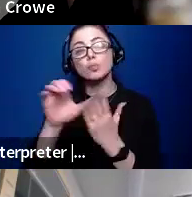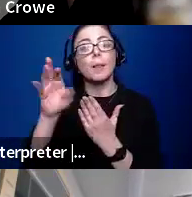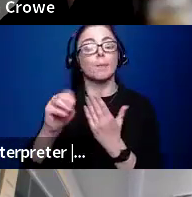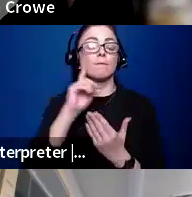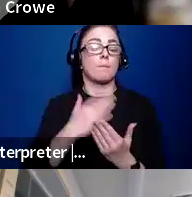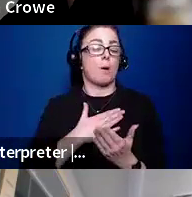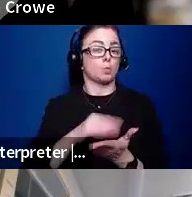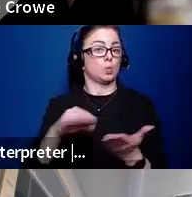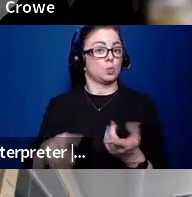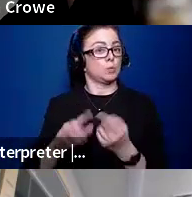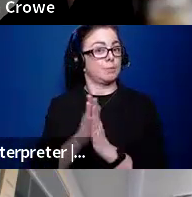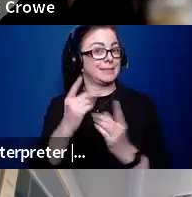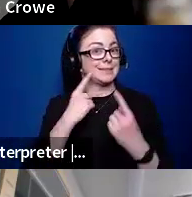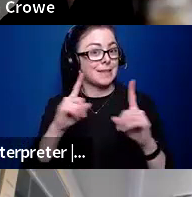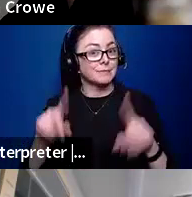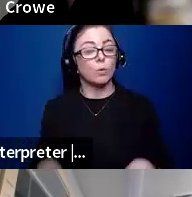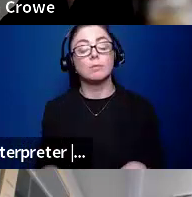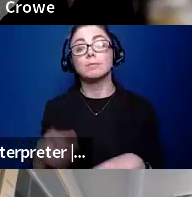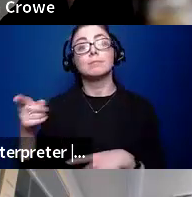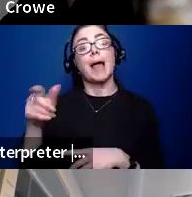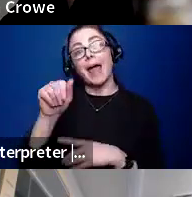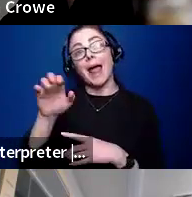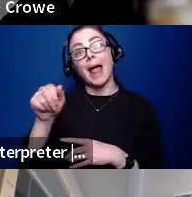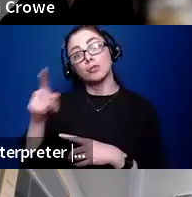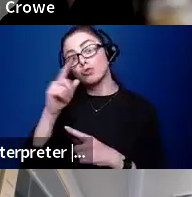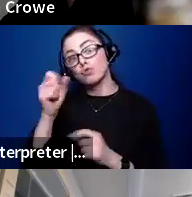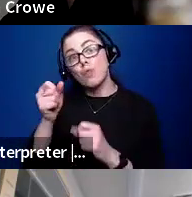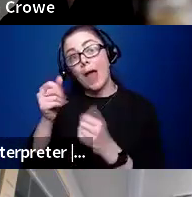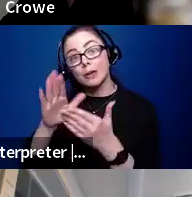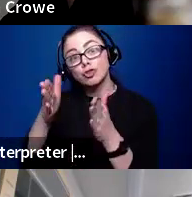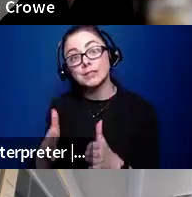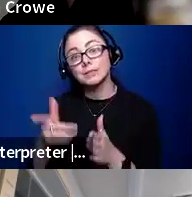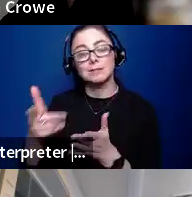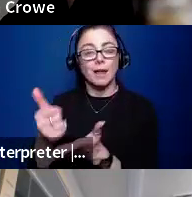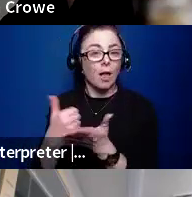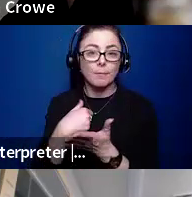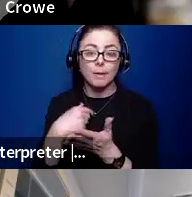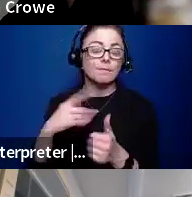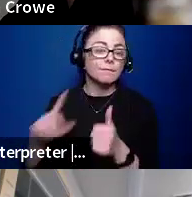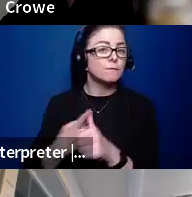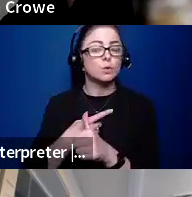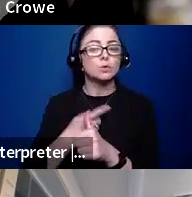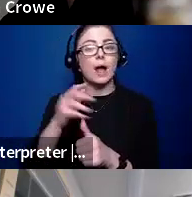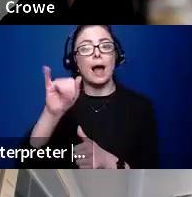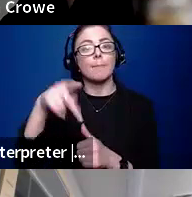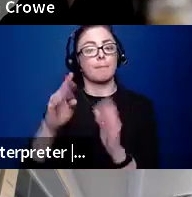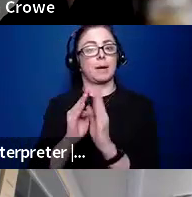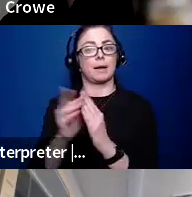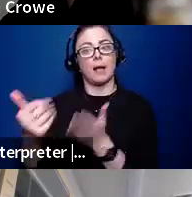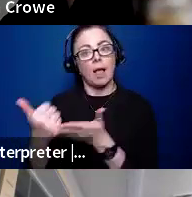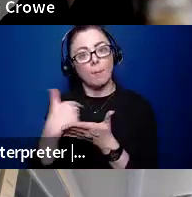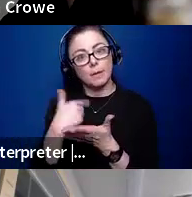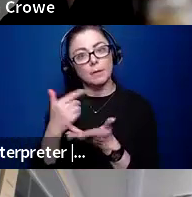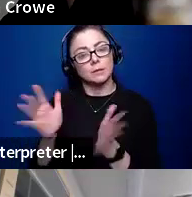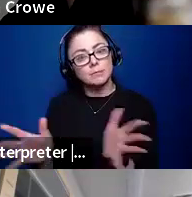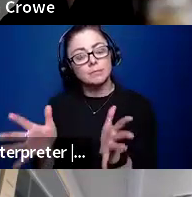successful. It was a strategist from the AEA that sat with me in my very first IEP meeting, providing support and encouragement. It